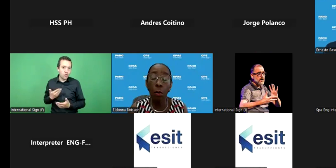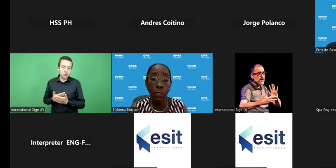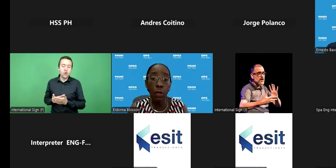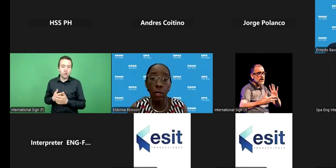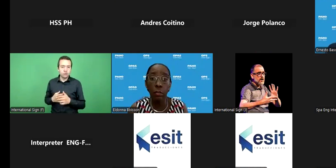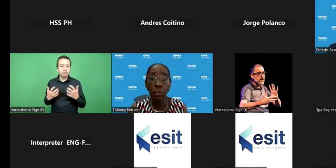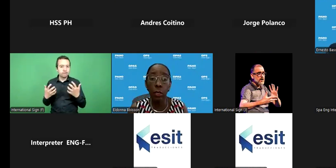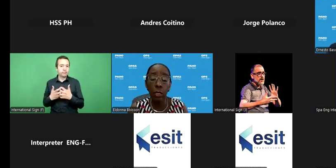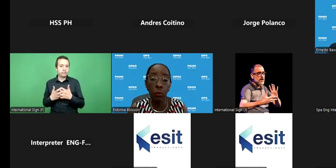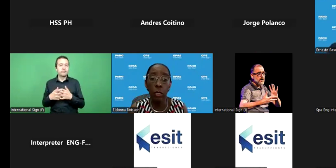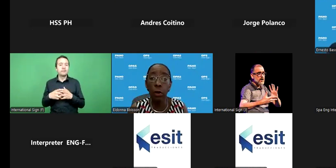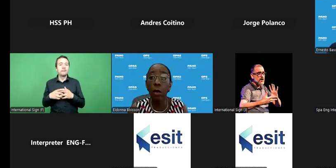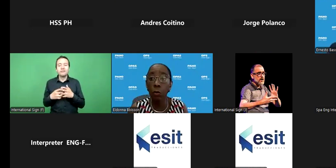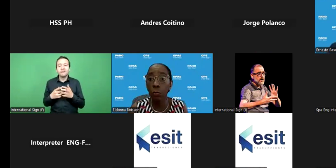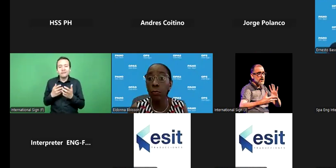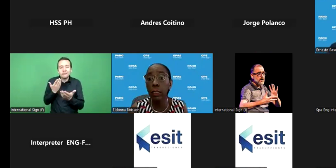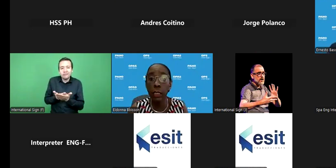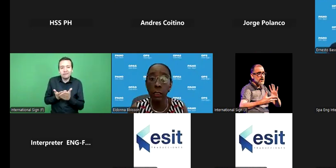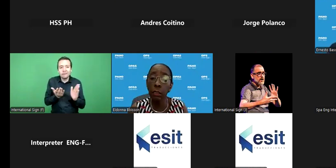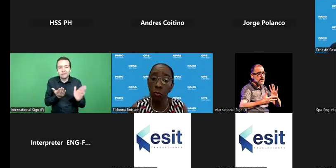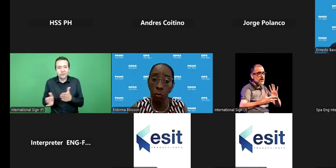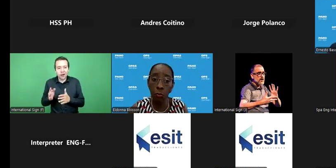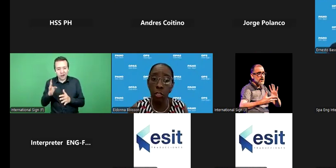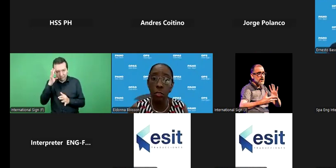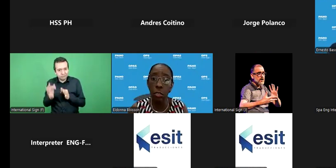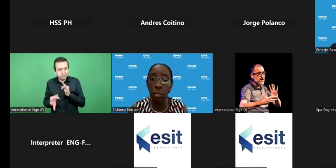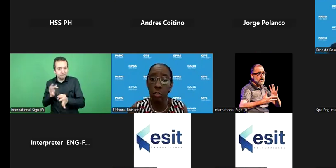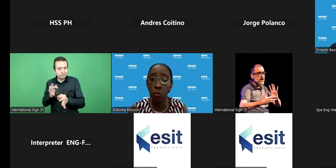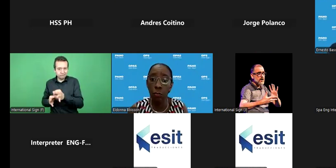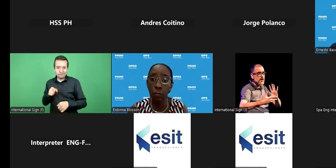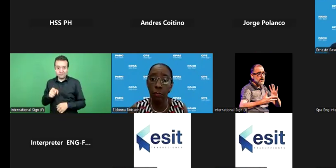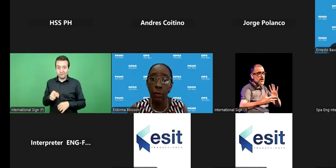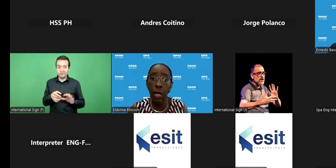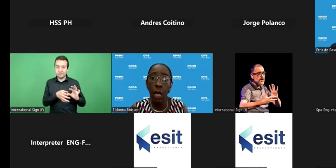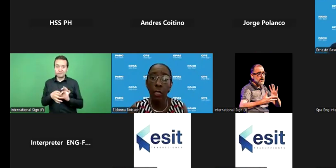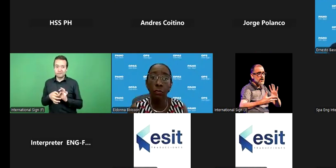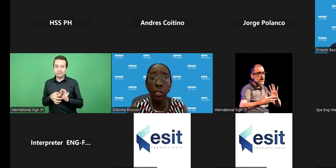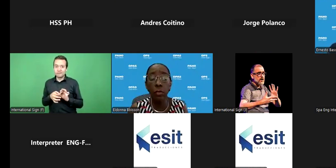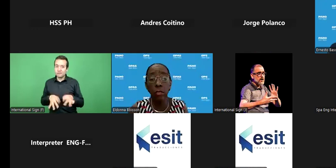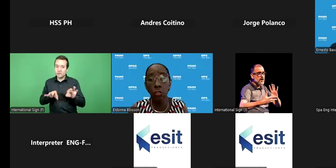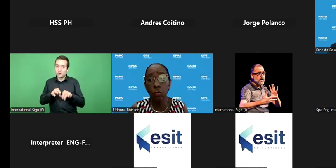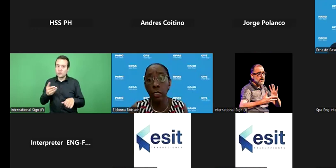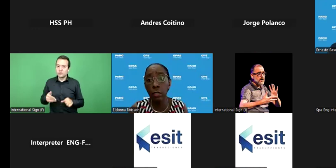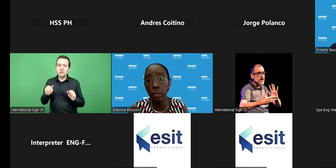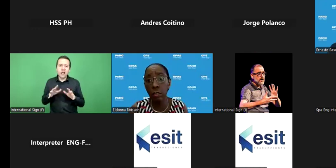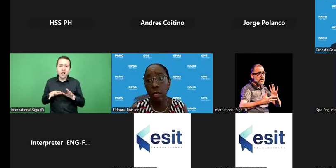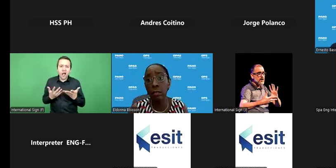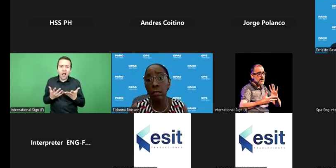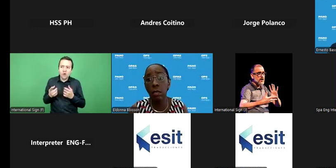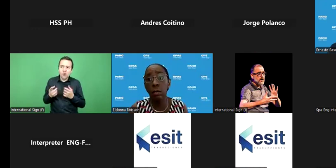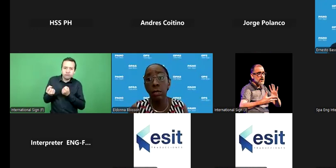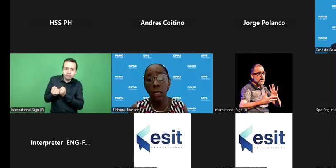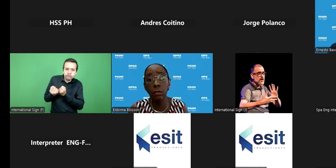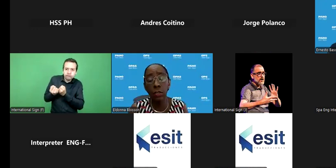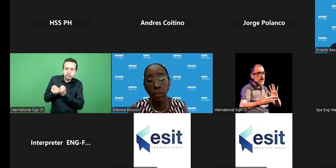to optimize the way we, PAHO, provide technical cooperation to the country. And it really was a tremendous